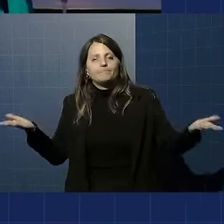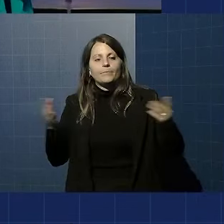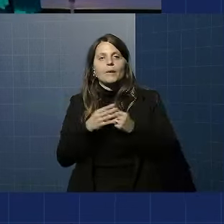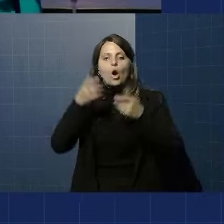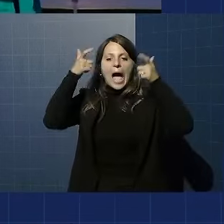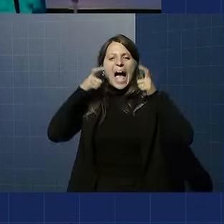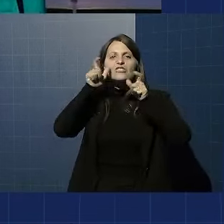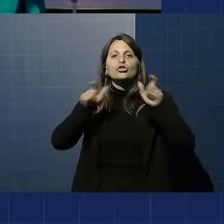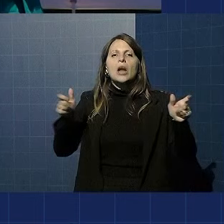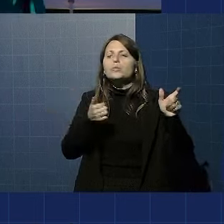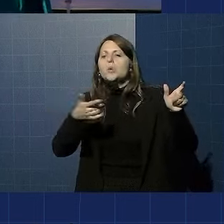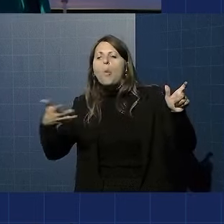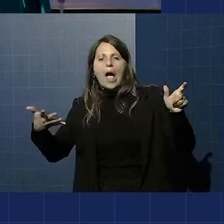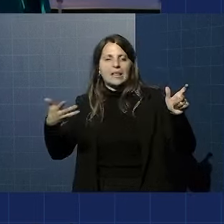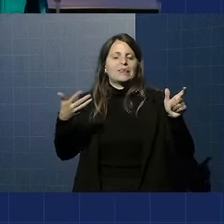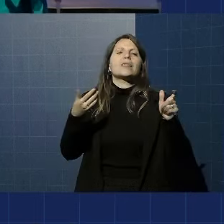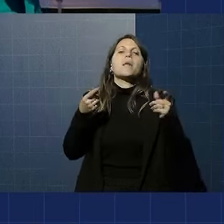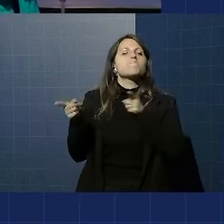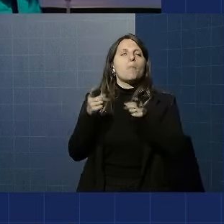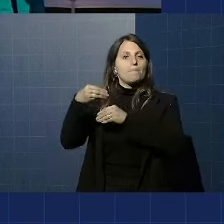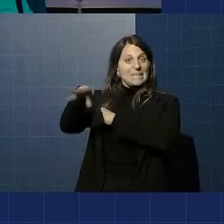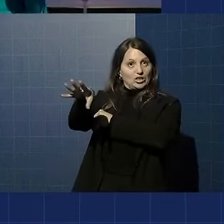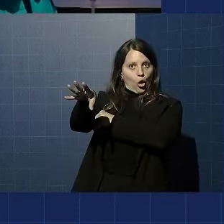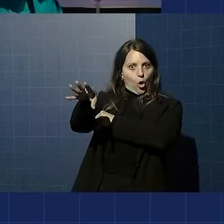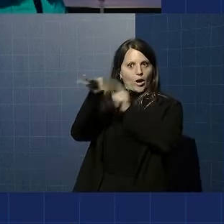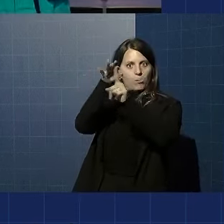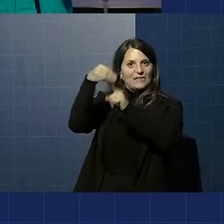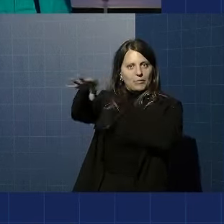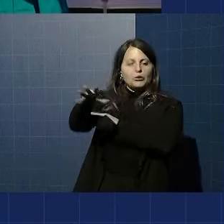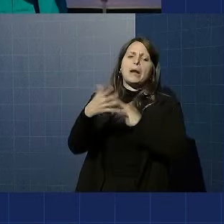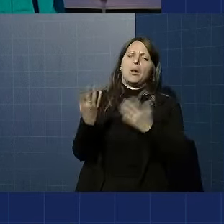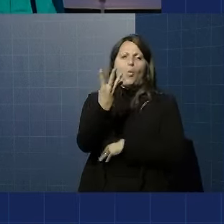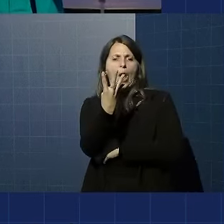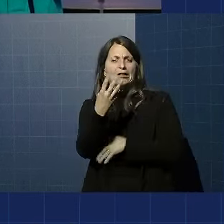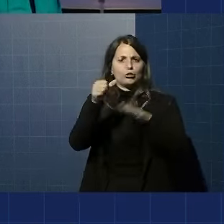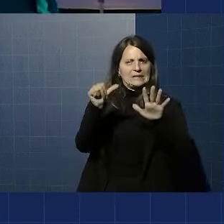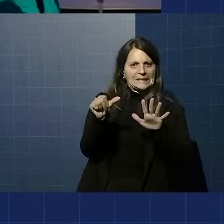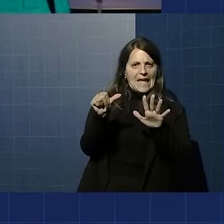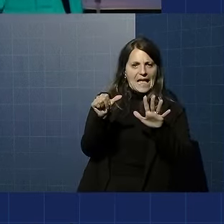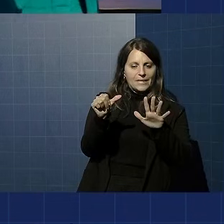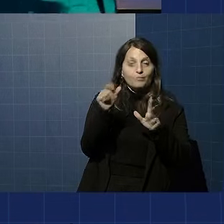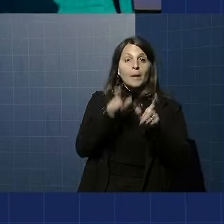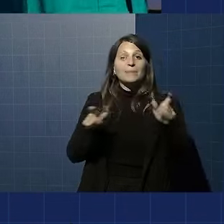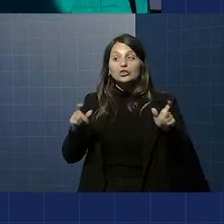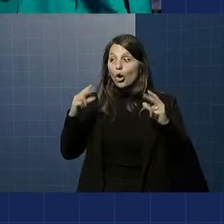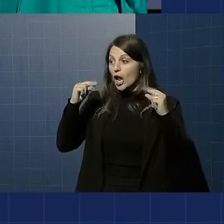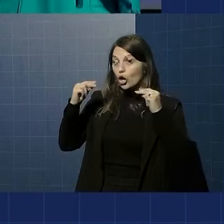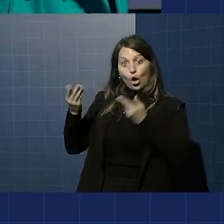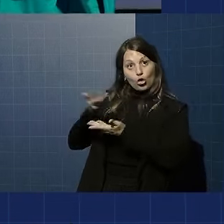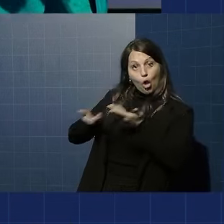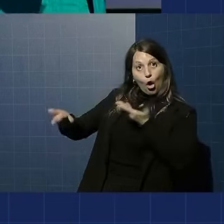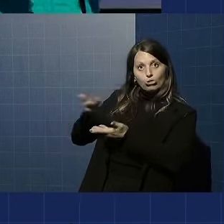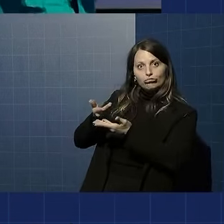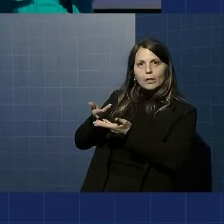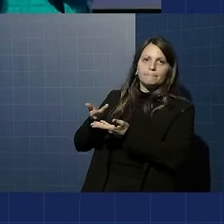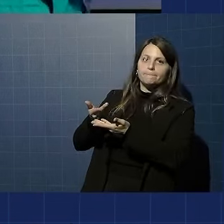but these are people that they don't necessarily know. These are people that they don't necessarily like. It's not like you pick your best friends and you go